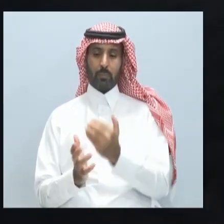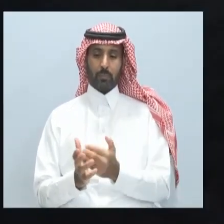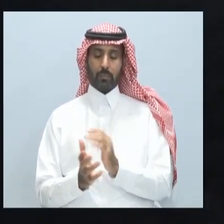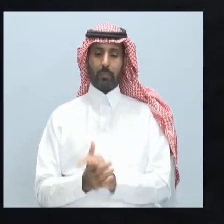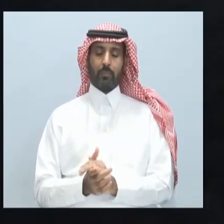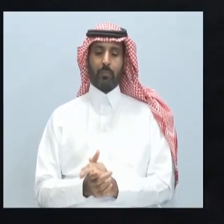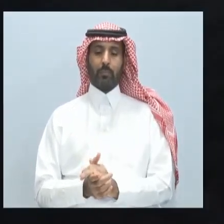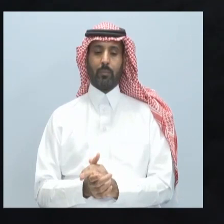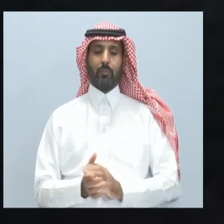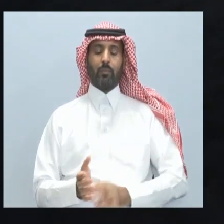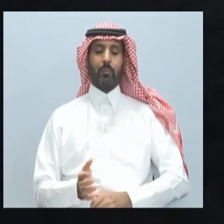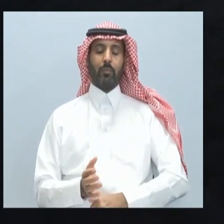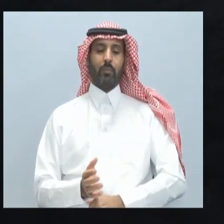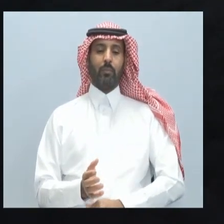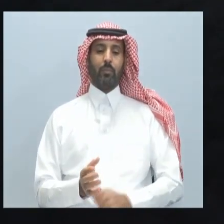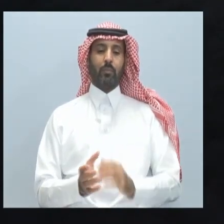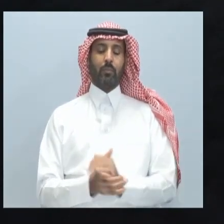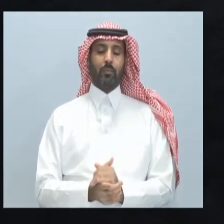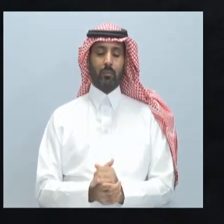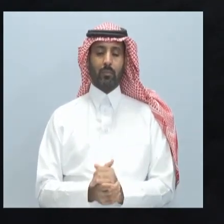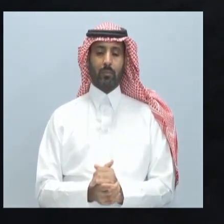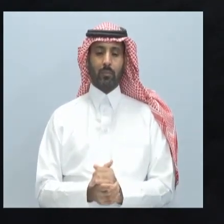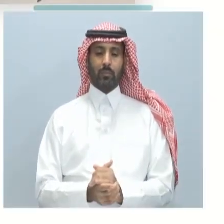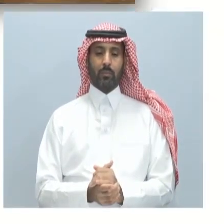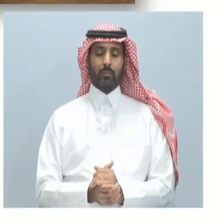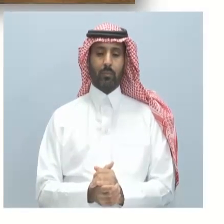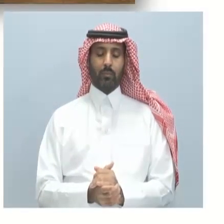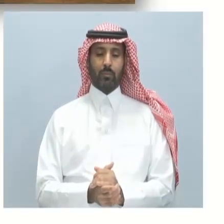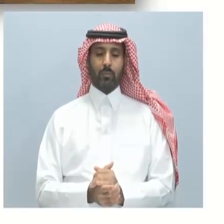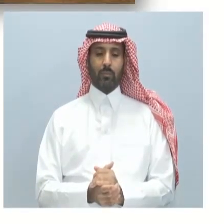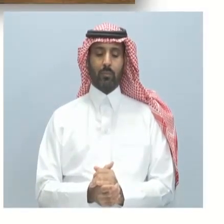you feel suitable to your sentences.